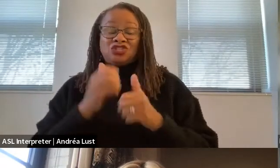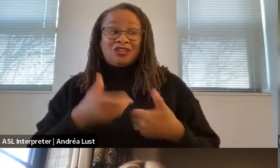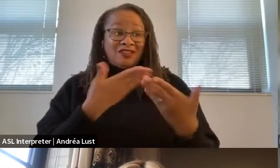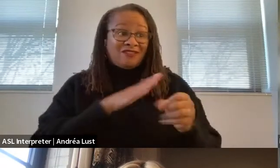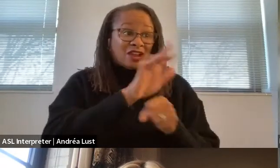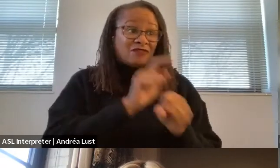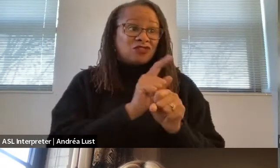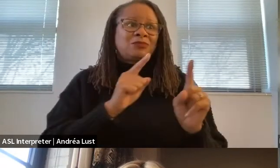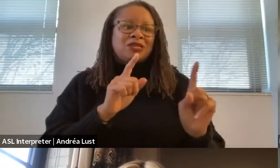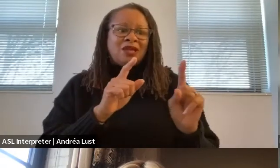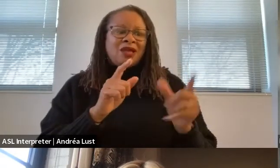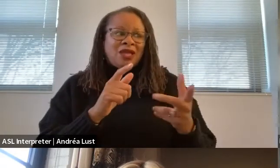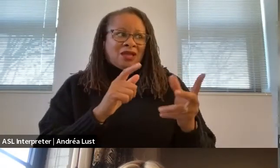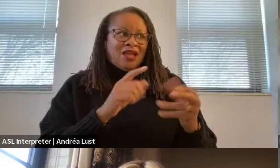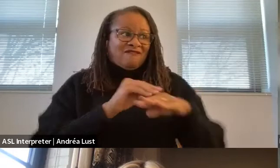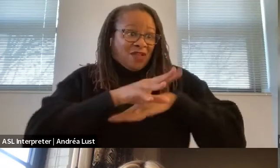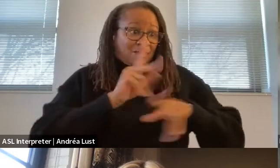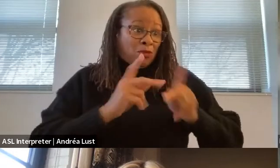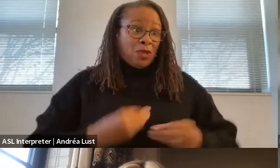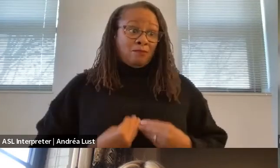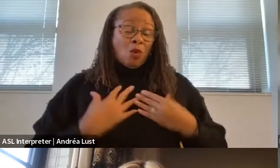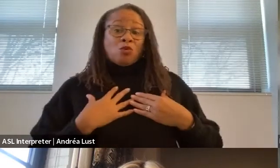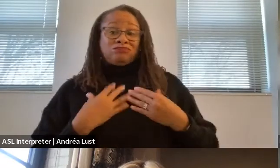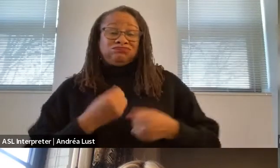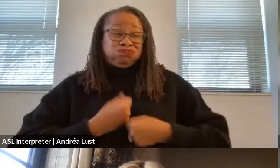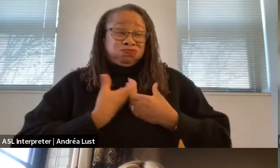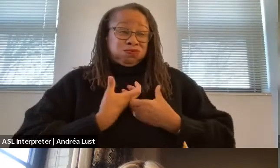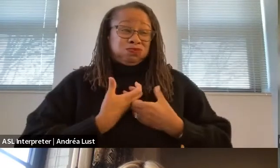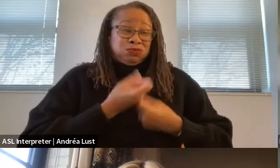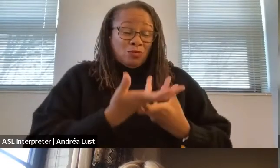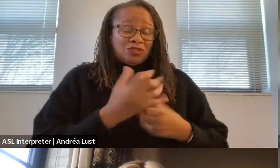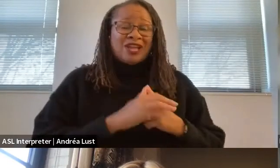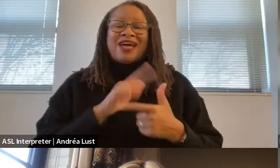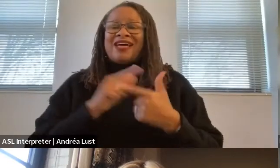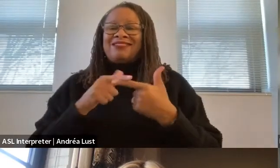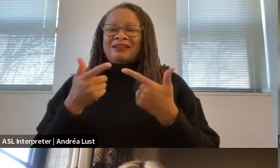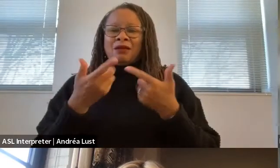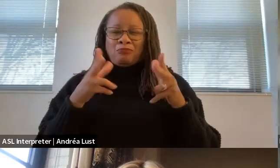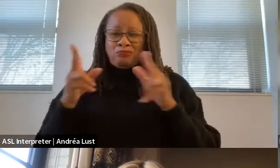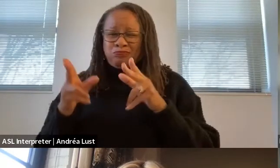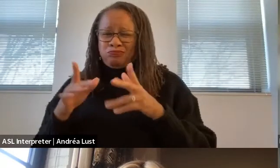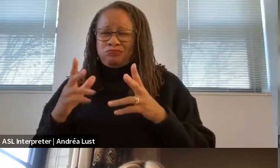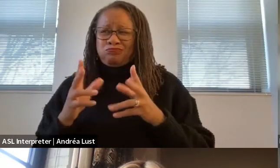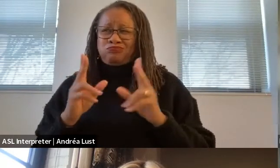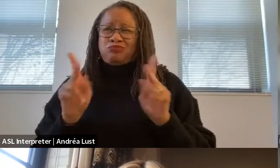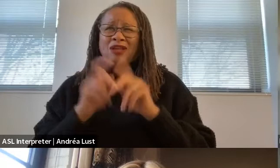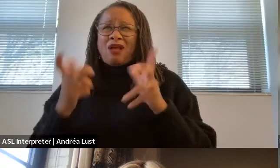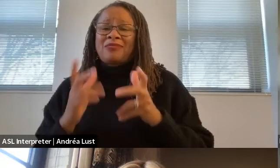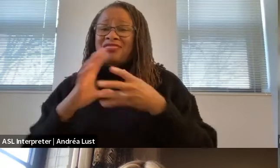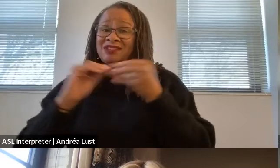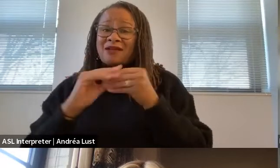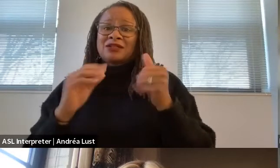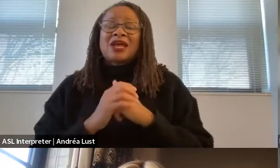charged emotionally and fragmenting the narrative so that you would get a sense of what, how, and what memory